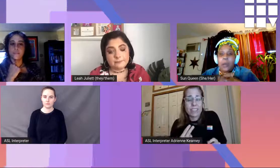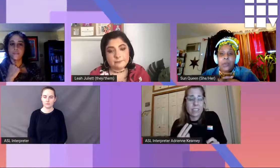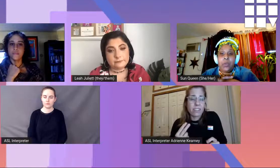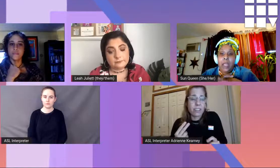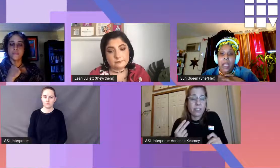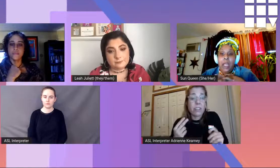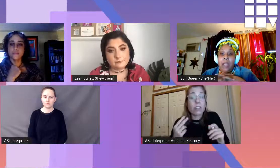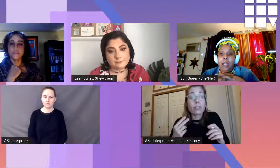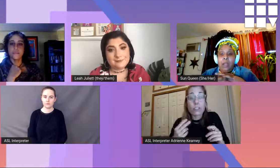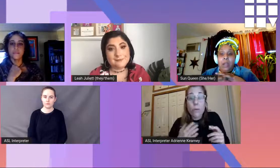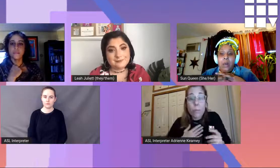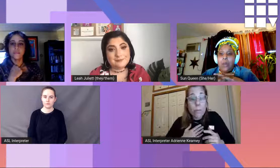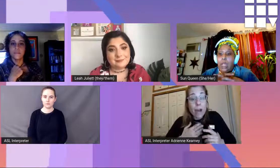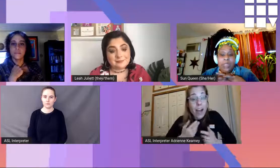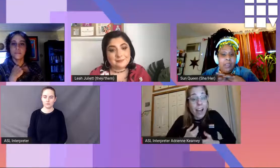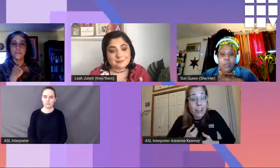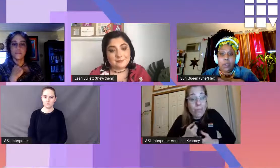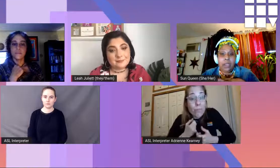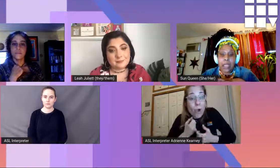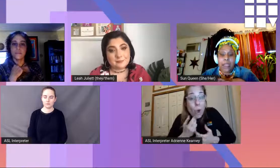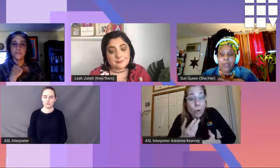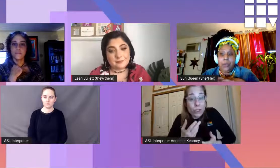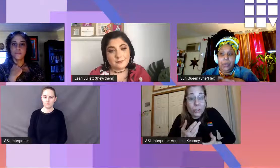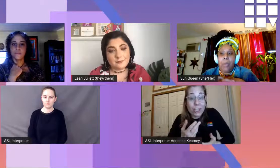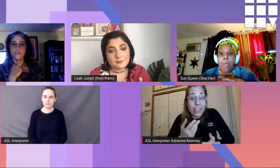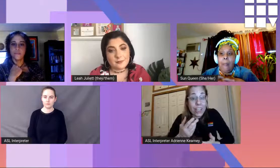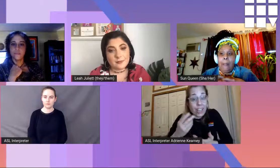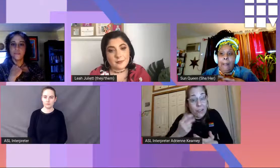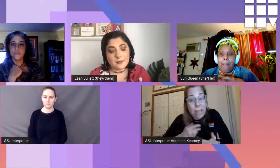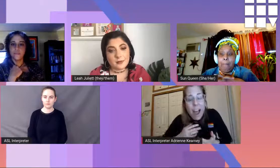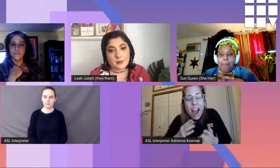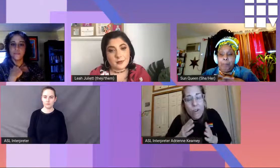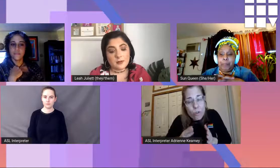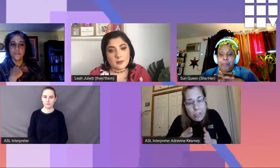my poetry and organizing the work that I do